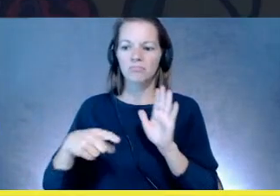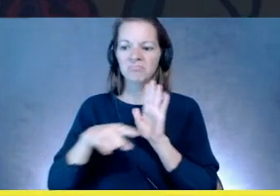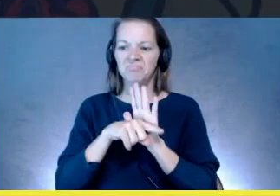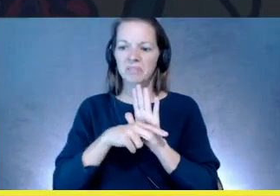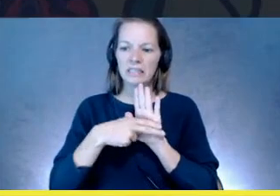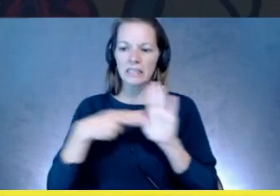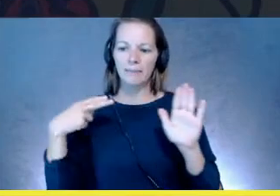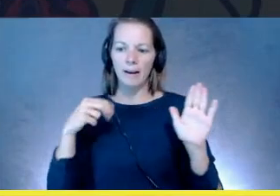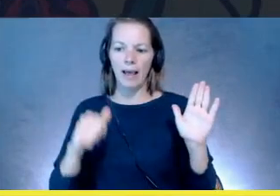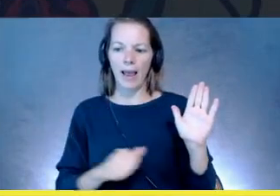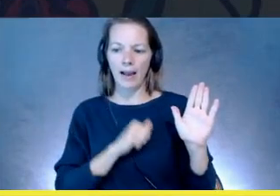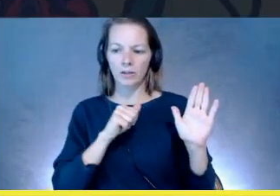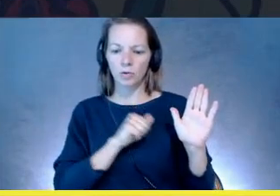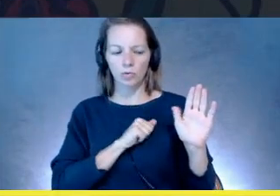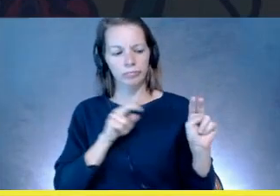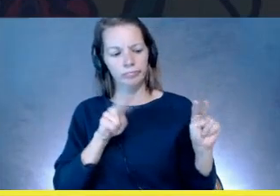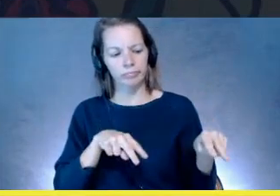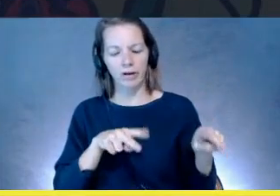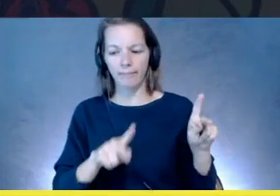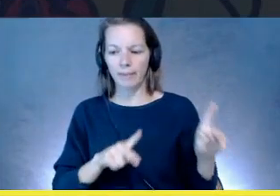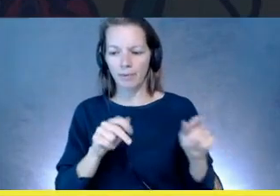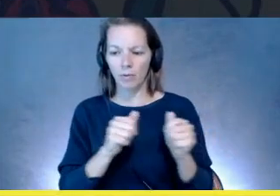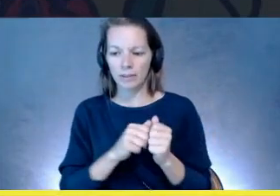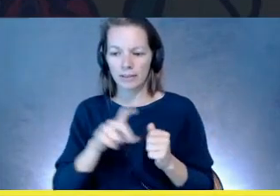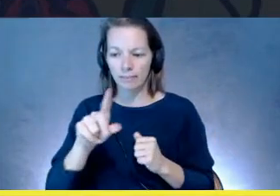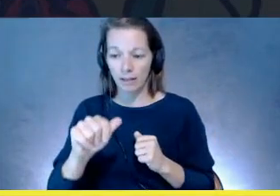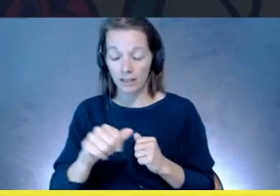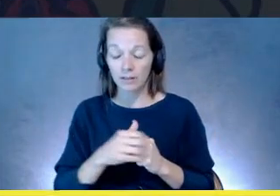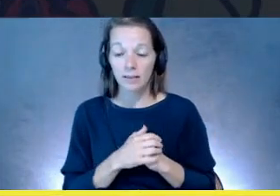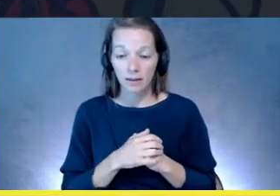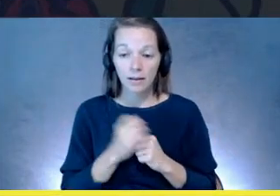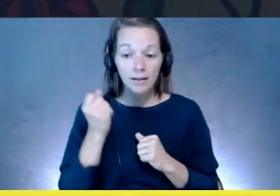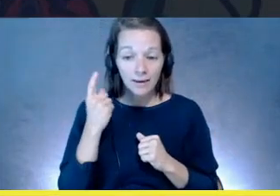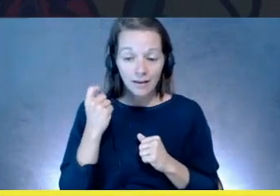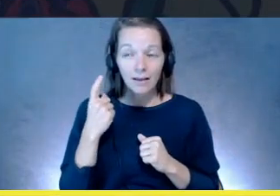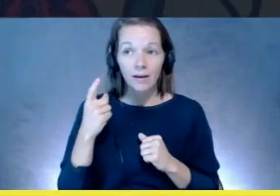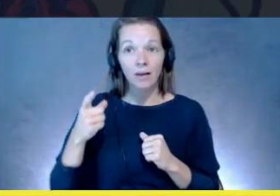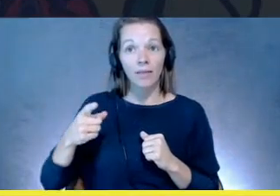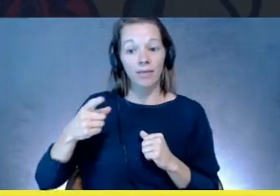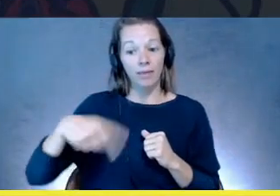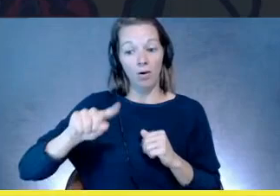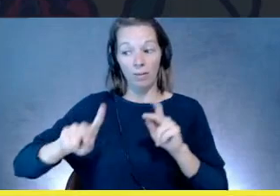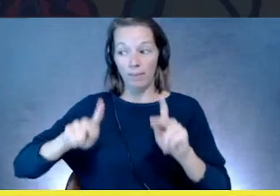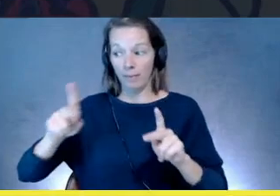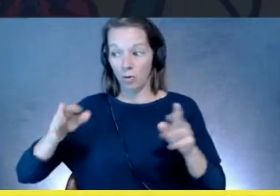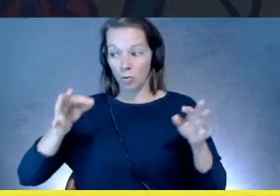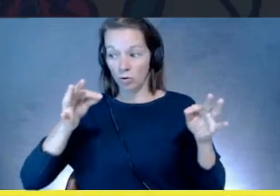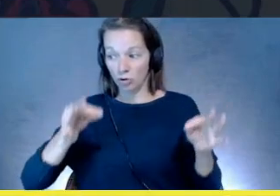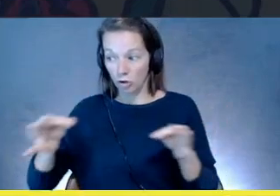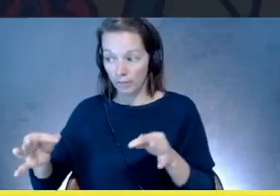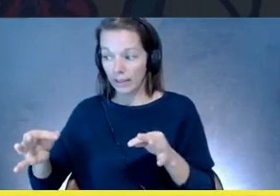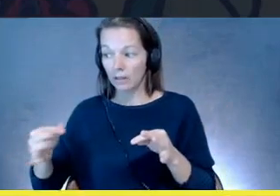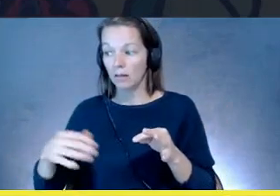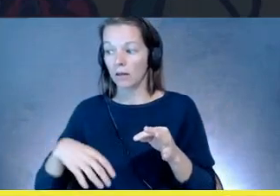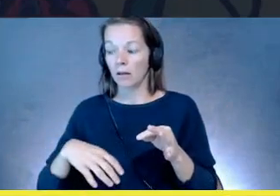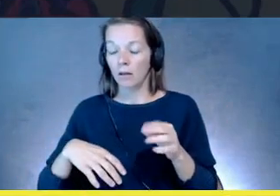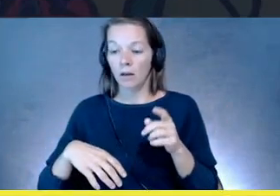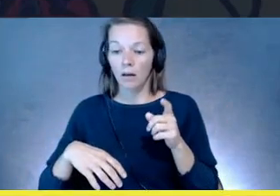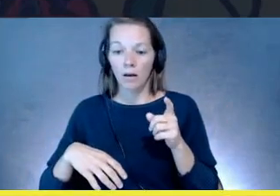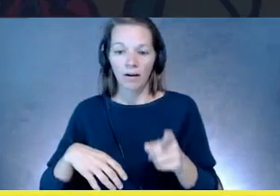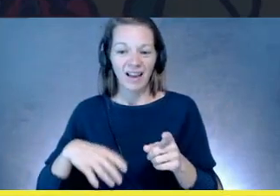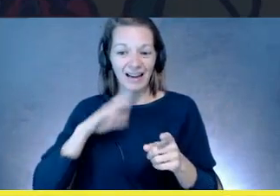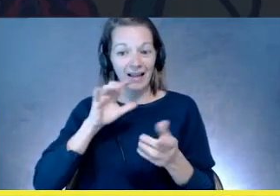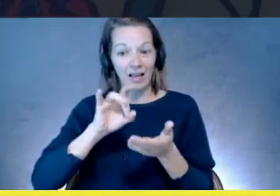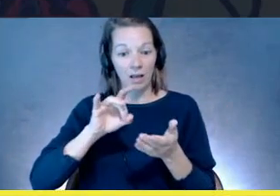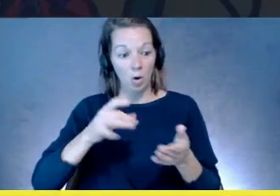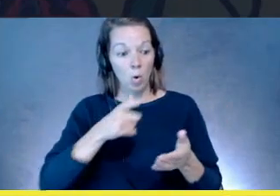professionals about people with disabilities. And given that they are the people who determine inclusions and exclusions for the